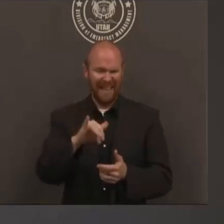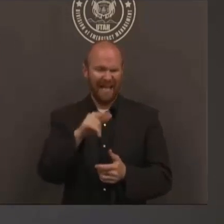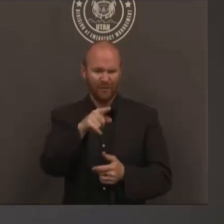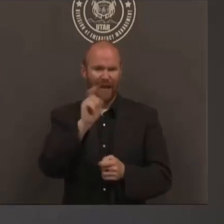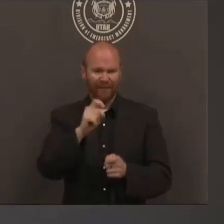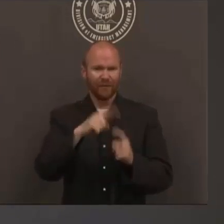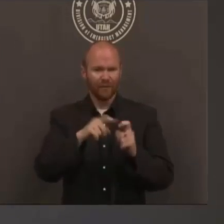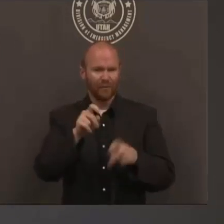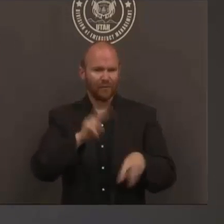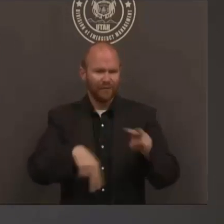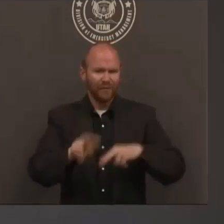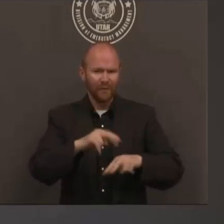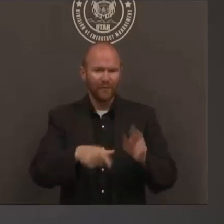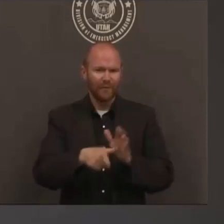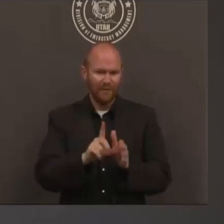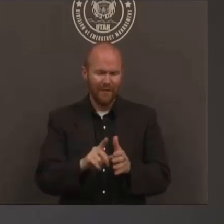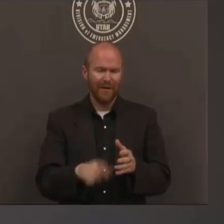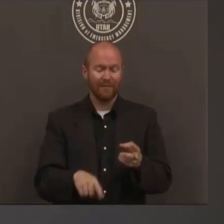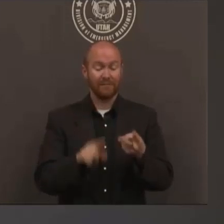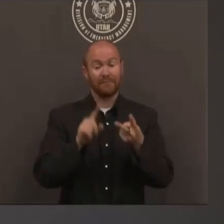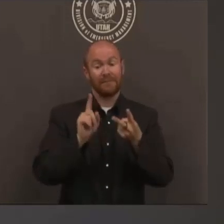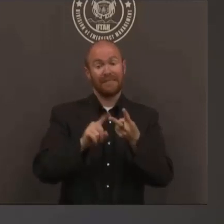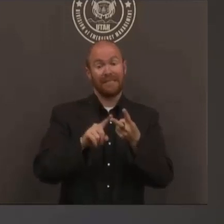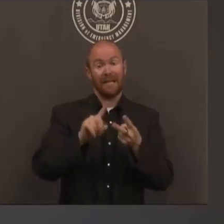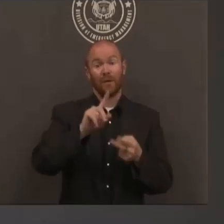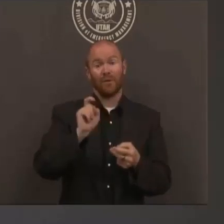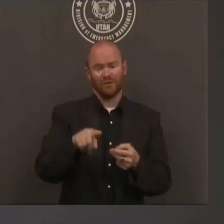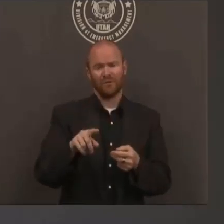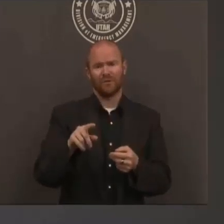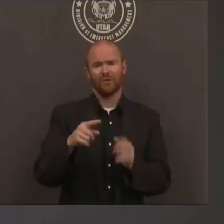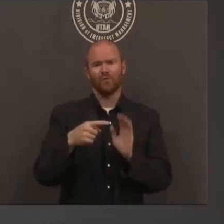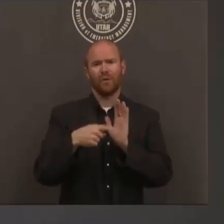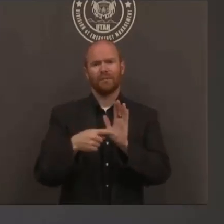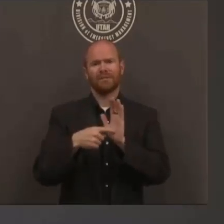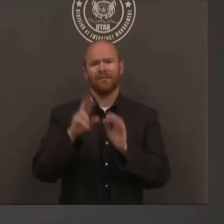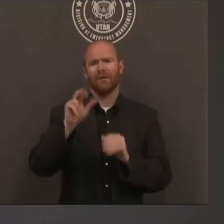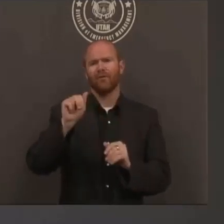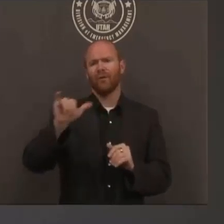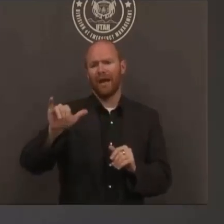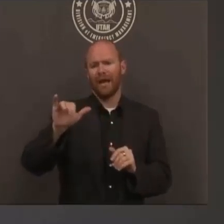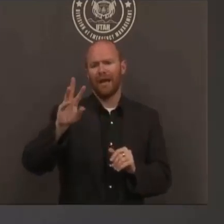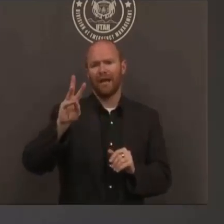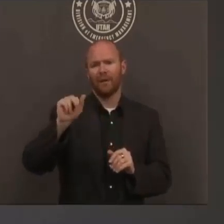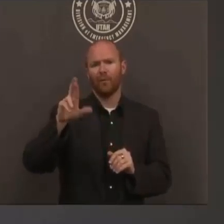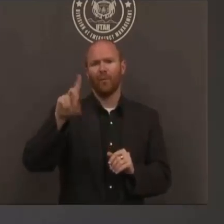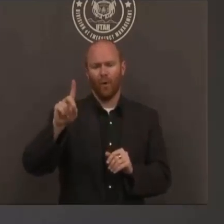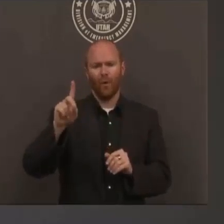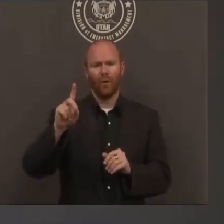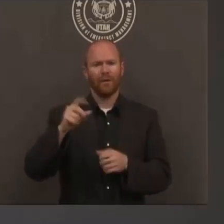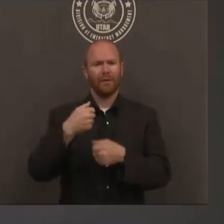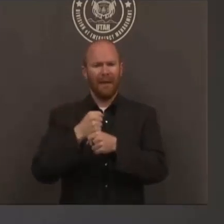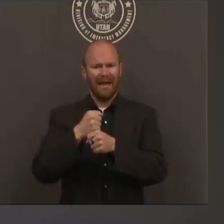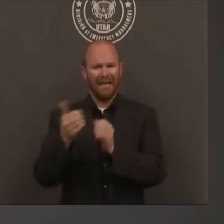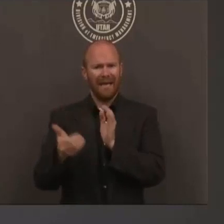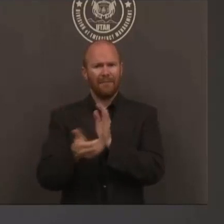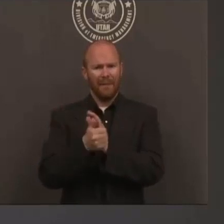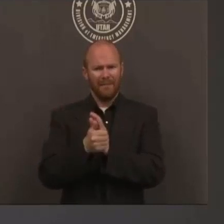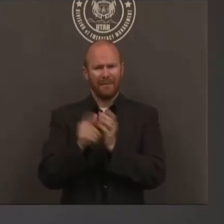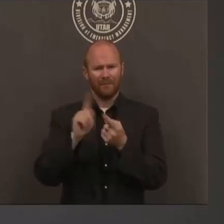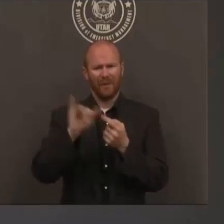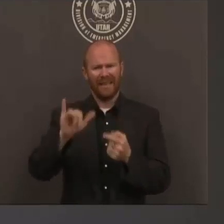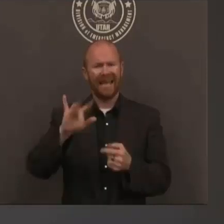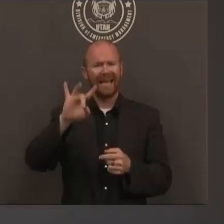worked out? Secondly, we know that Representative Ray Ward proposed an amendment to those $8